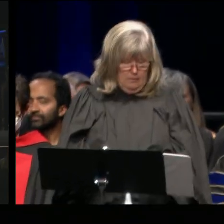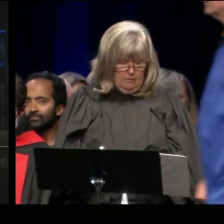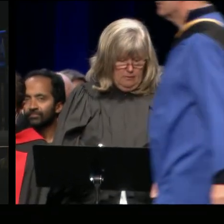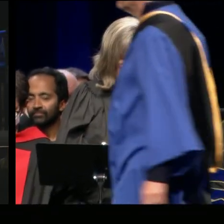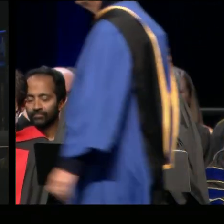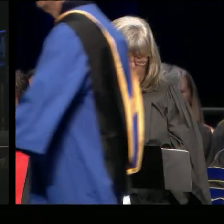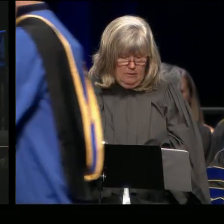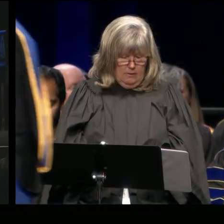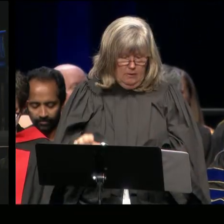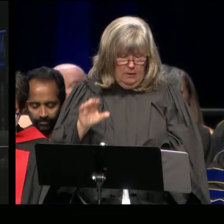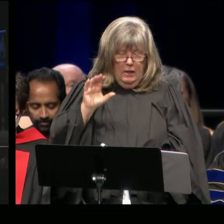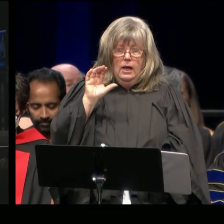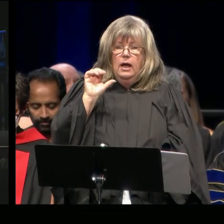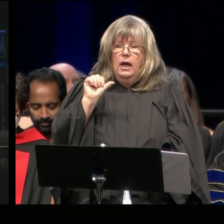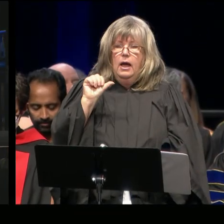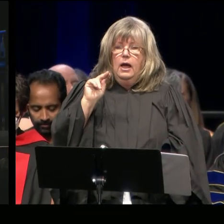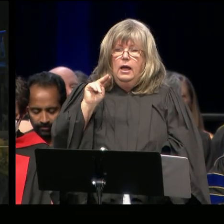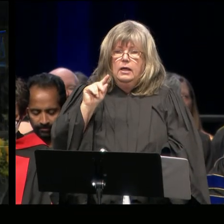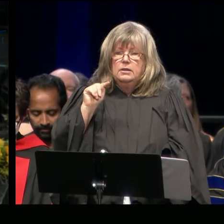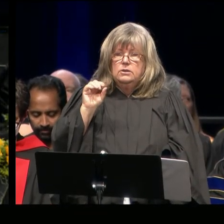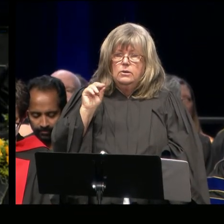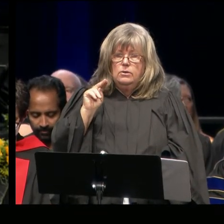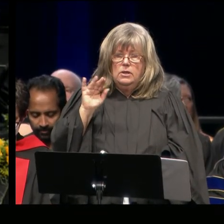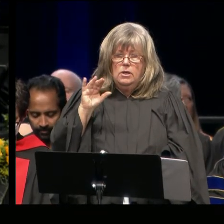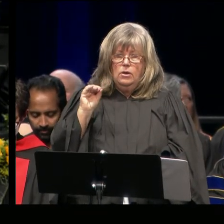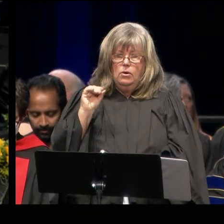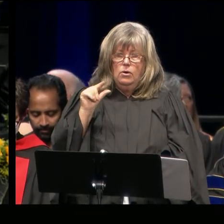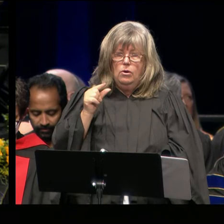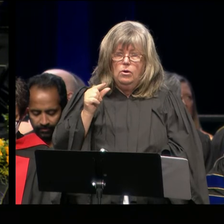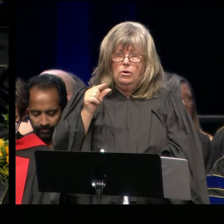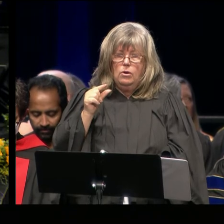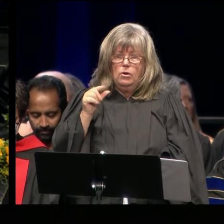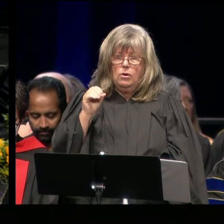Antonio Gordino, with distinction.